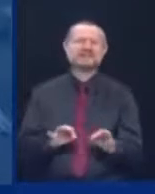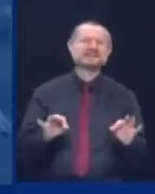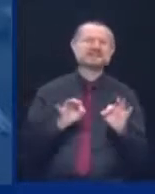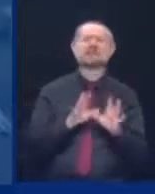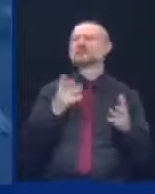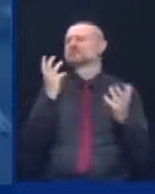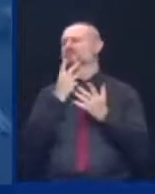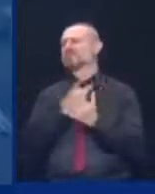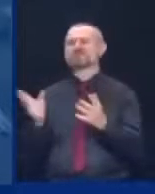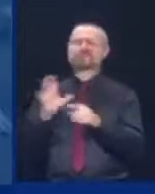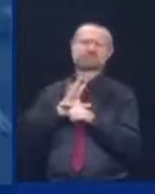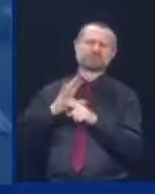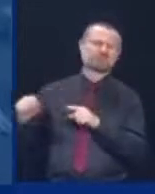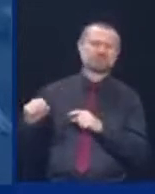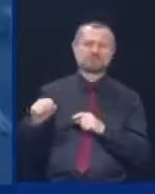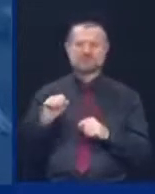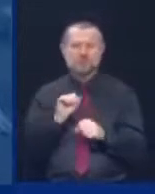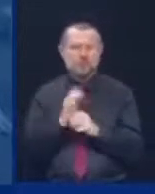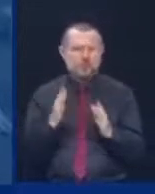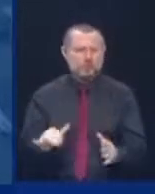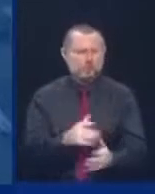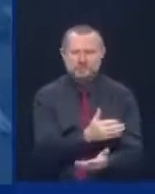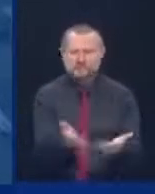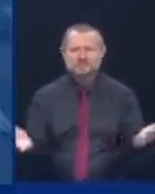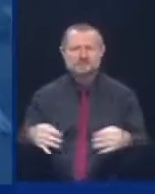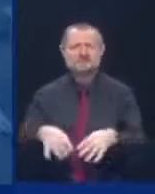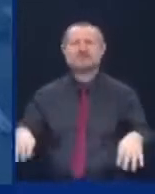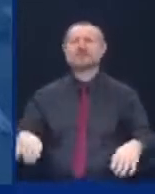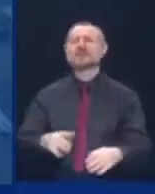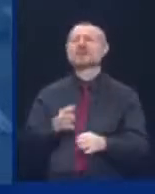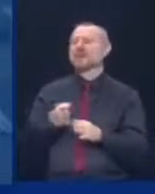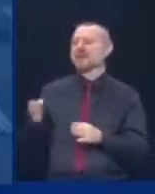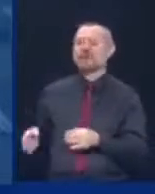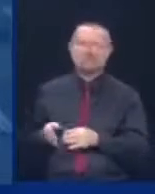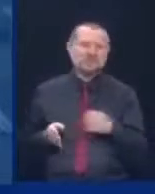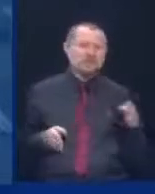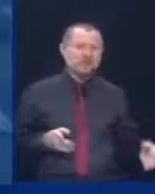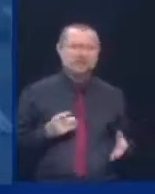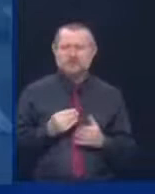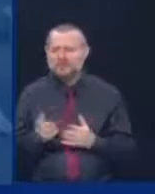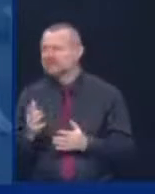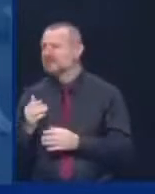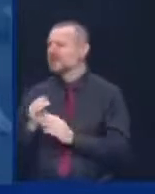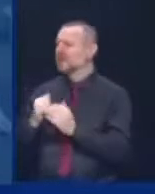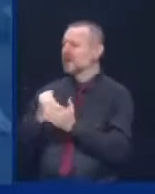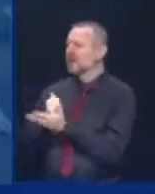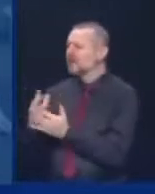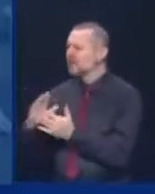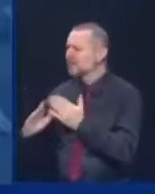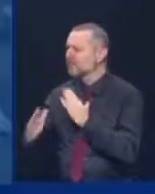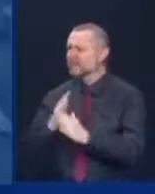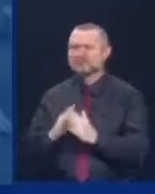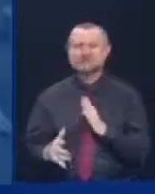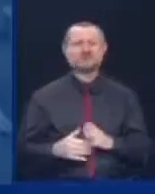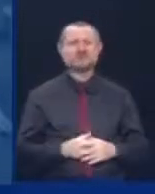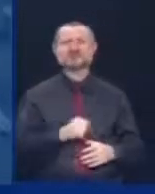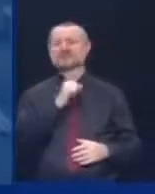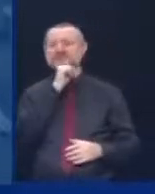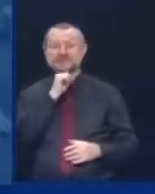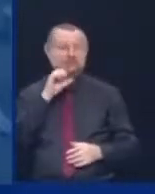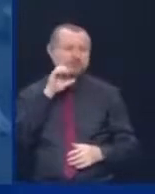essential workers, all the neighbors who went out and shopped for their neighbor and helped them out, all the senior